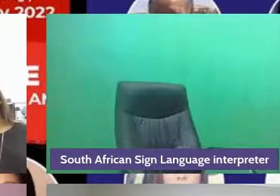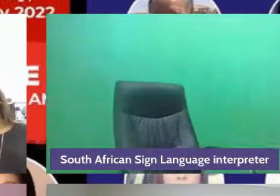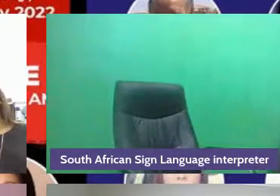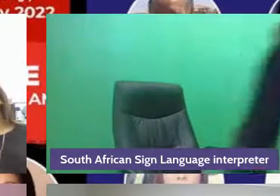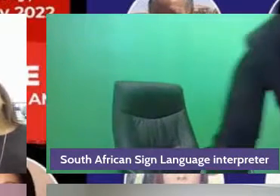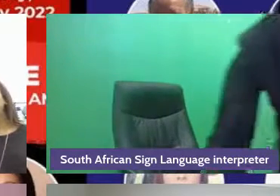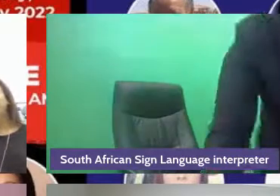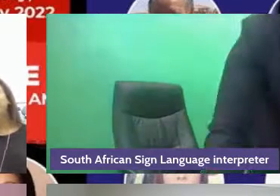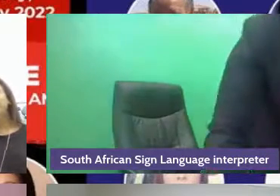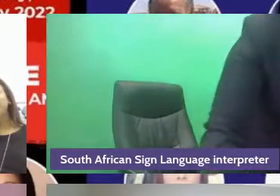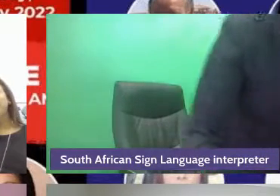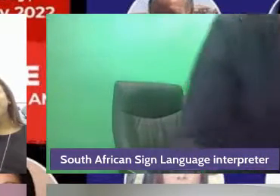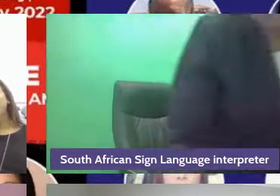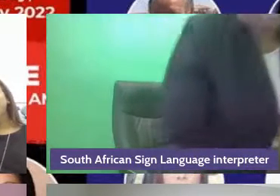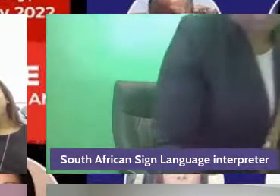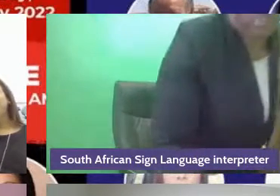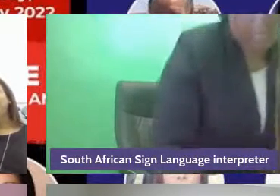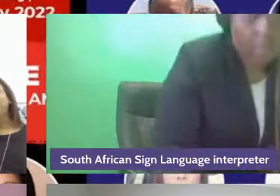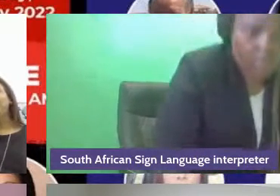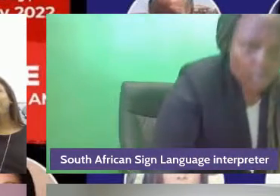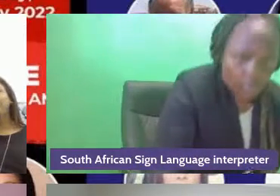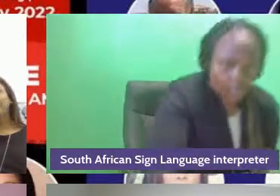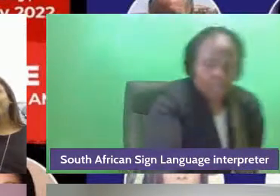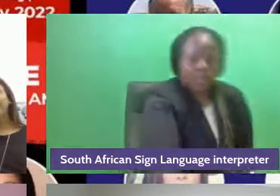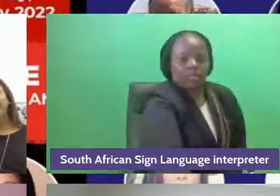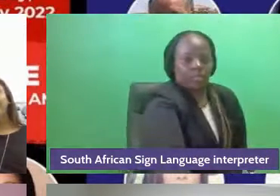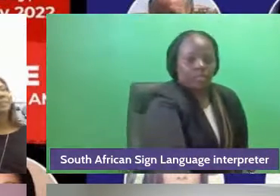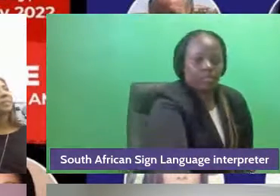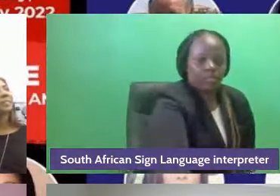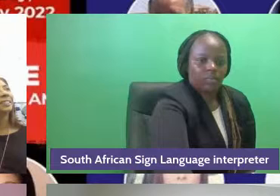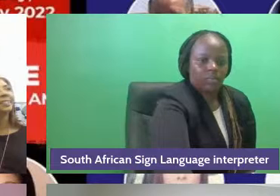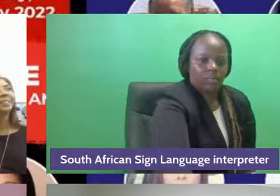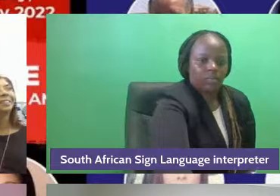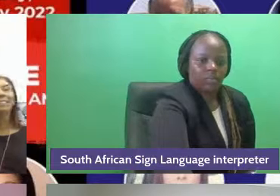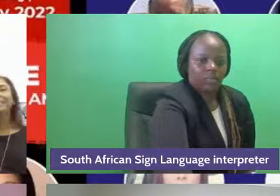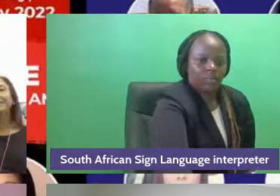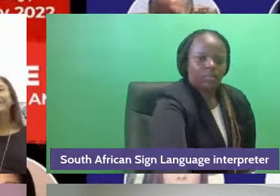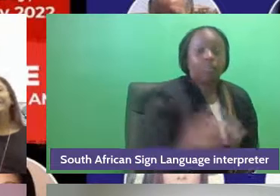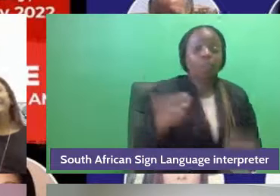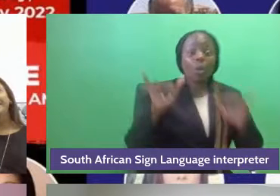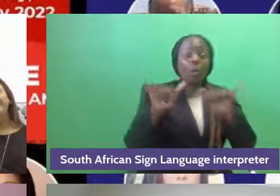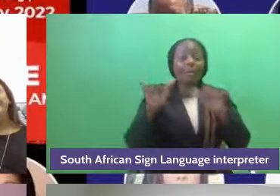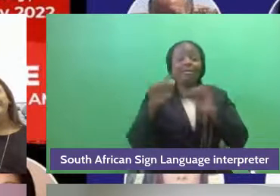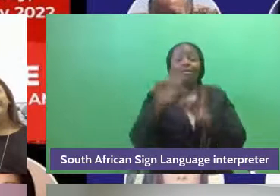Okay, we're just waiting for the voiceover to come. Thank you.